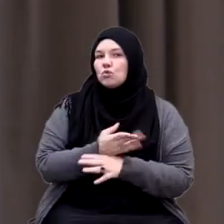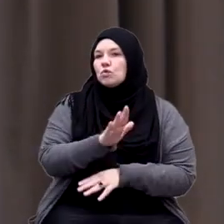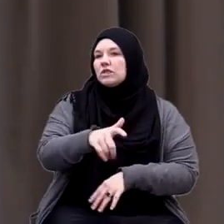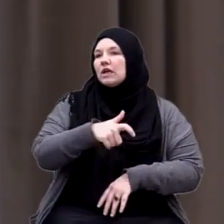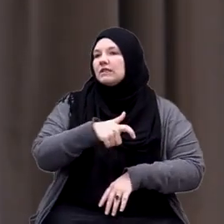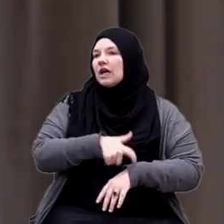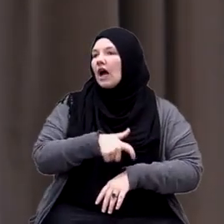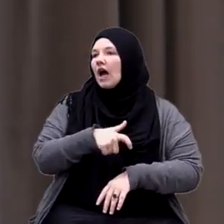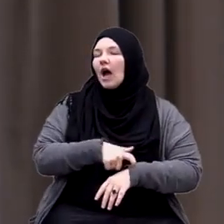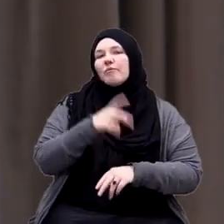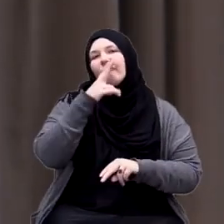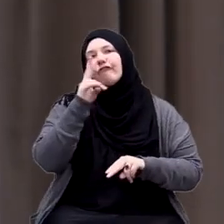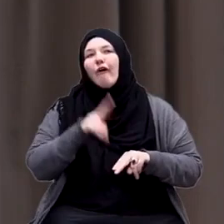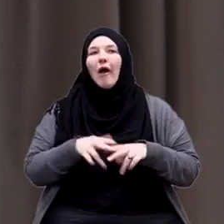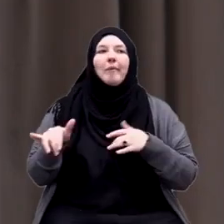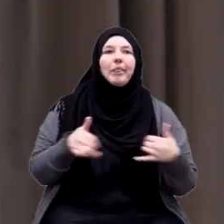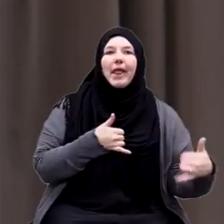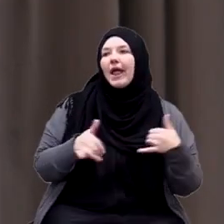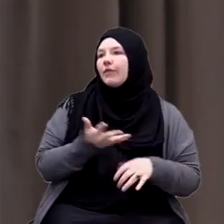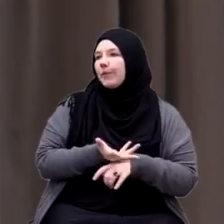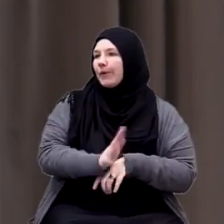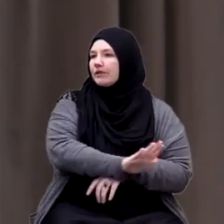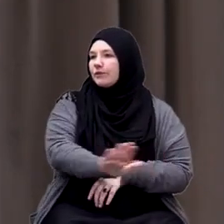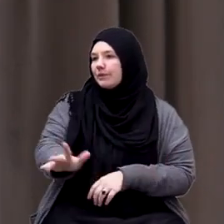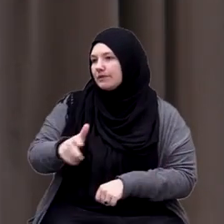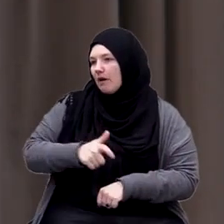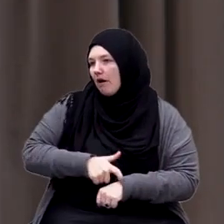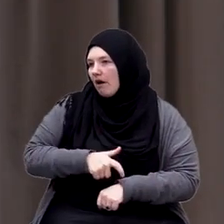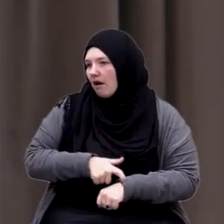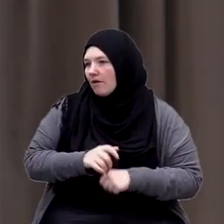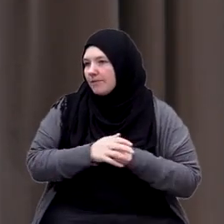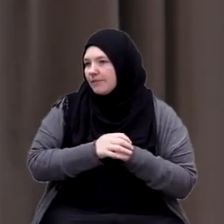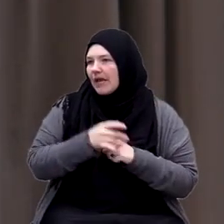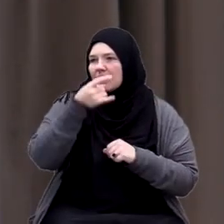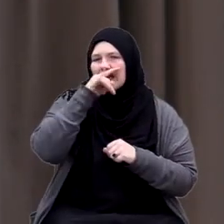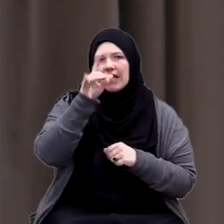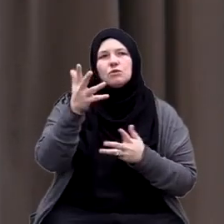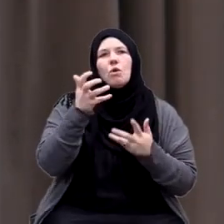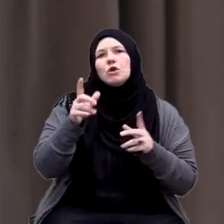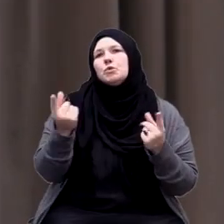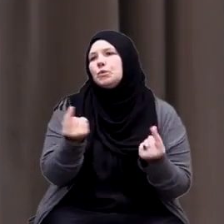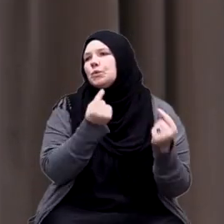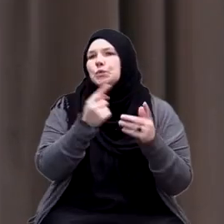a wasted time and they just want to fill it with anything.